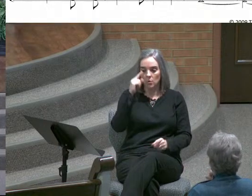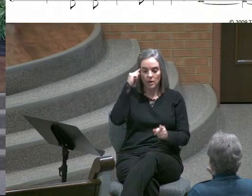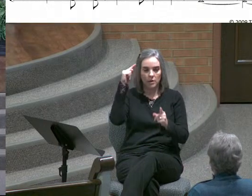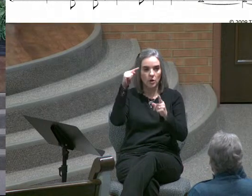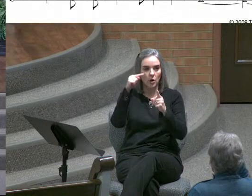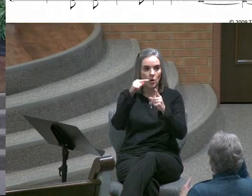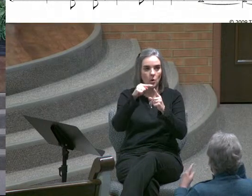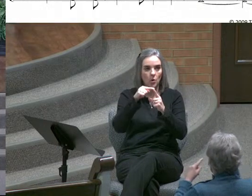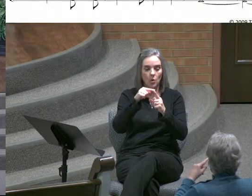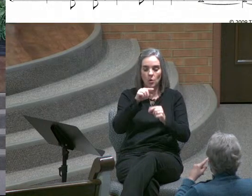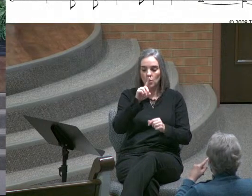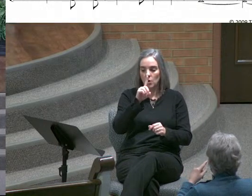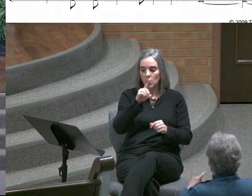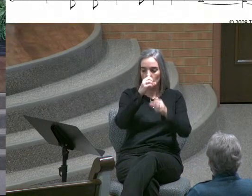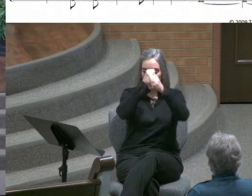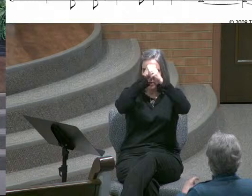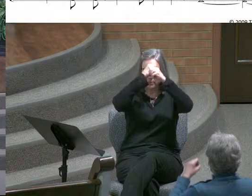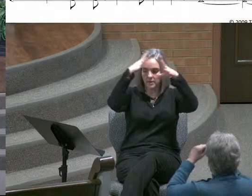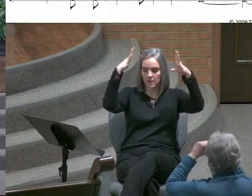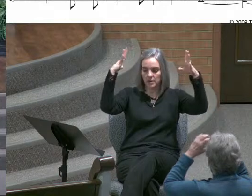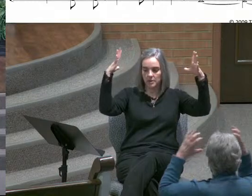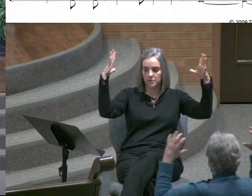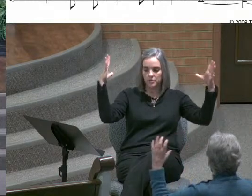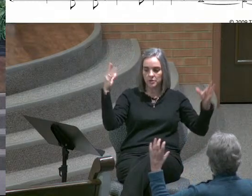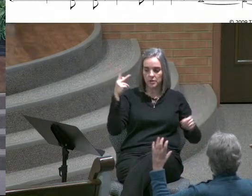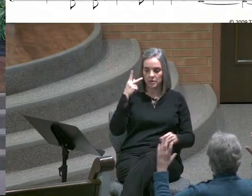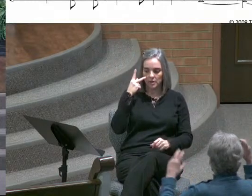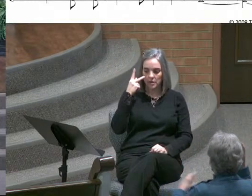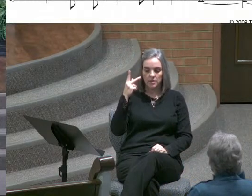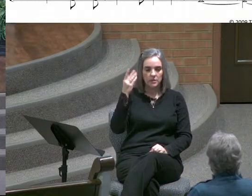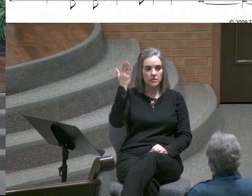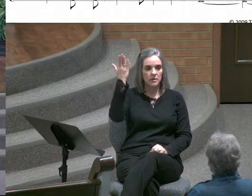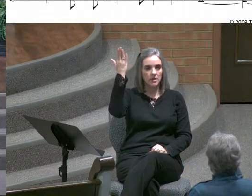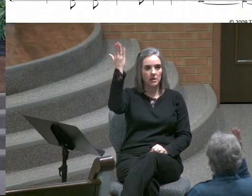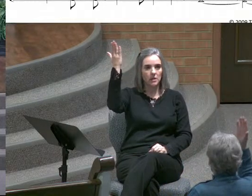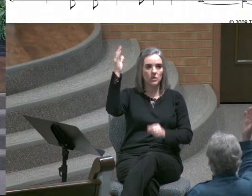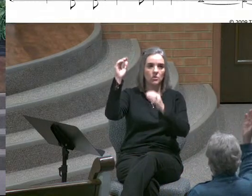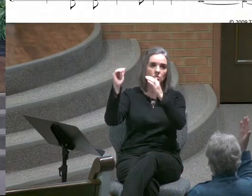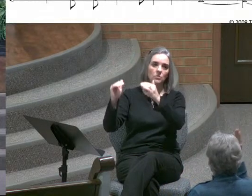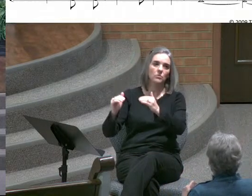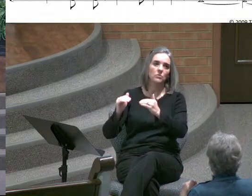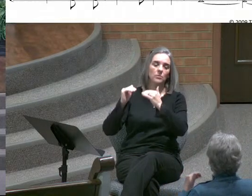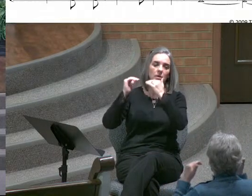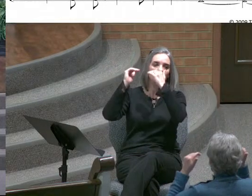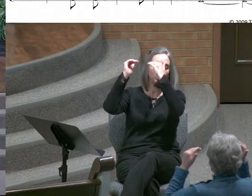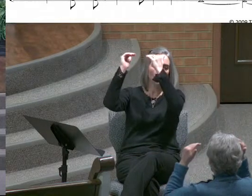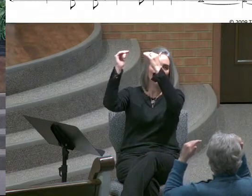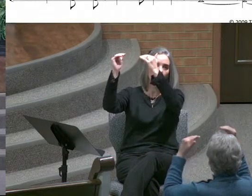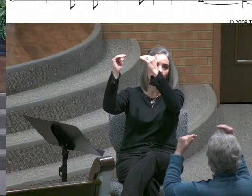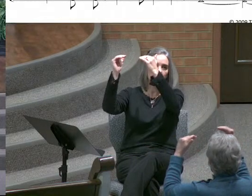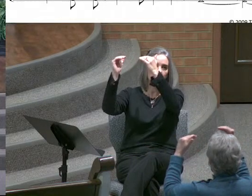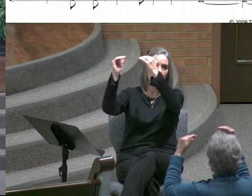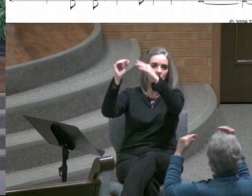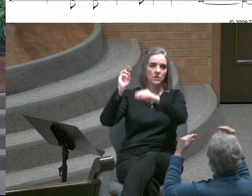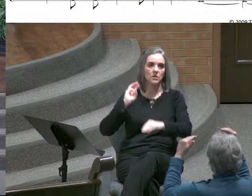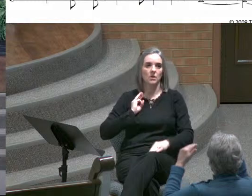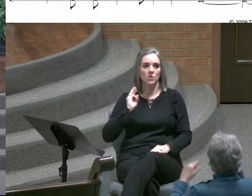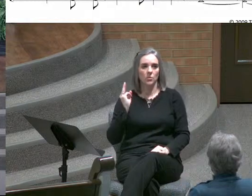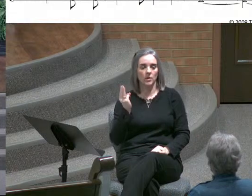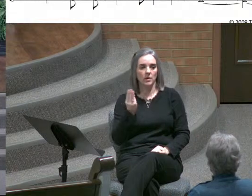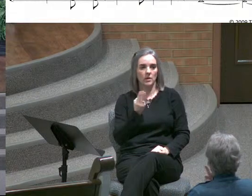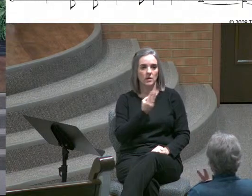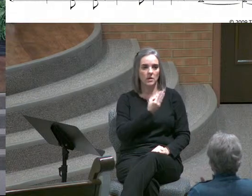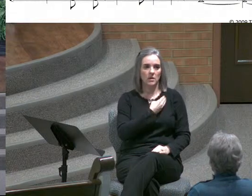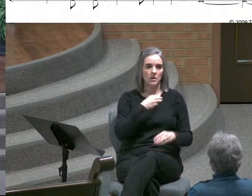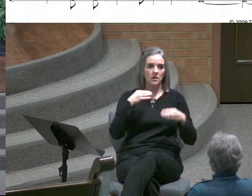Christ. One goal, one vision, to see you